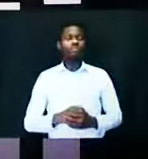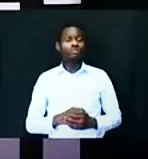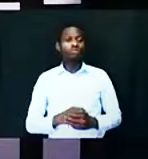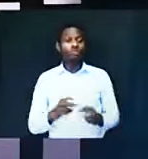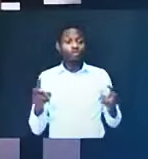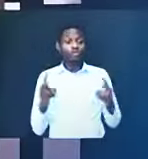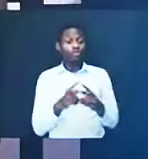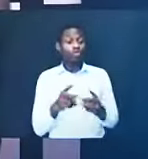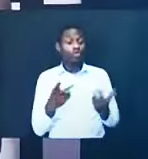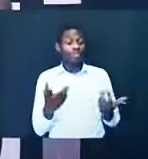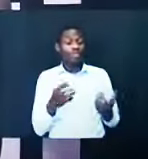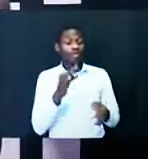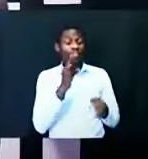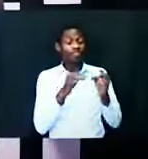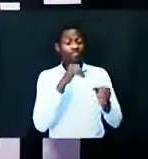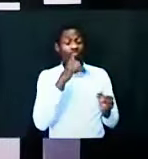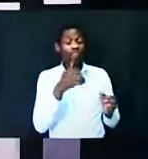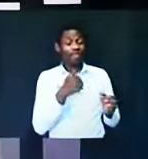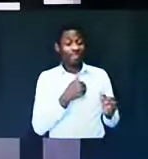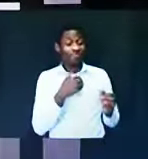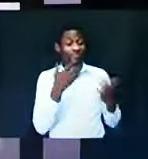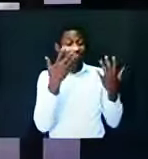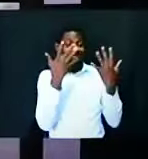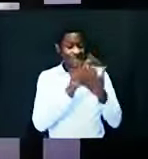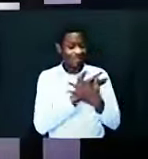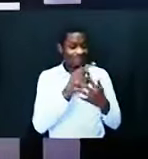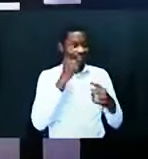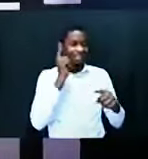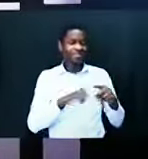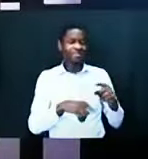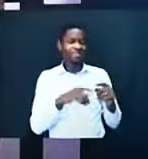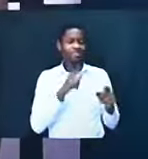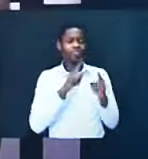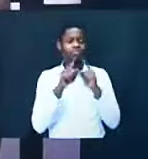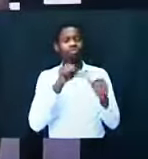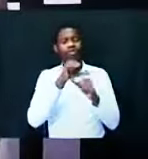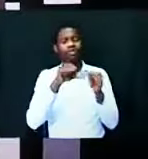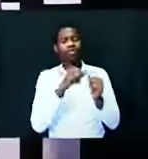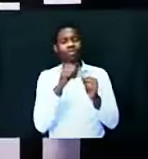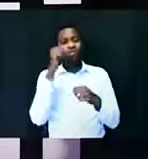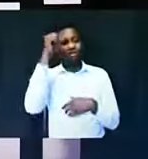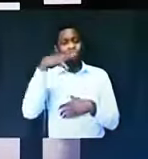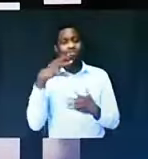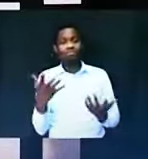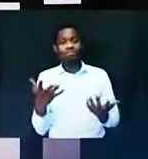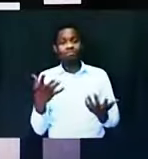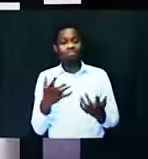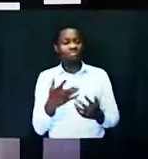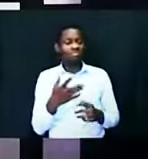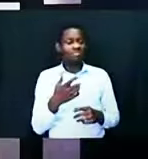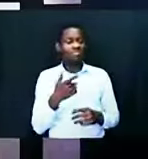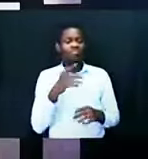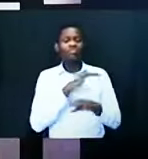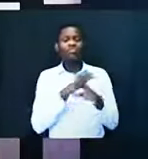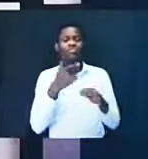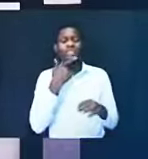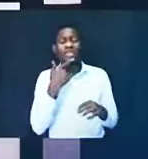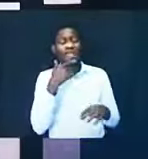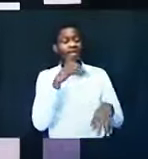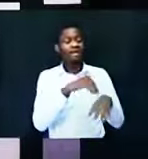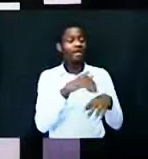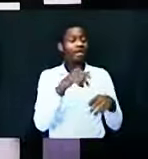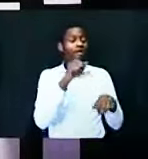we can't say that at my workplace everybody is corrupt. So do you want to join the pressure line? Now you have to be